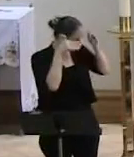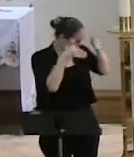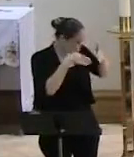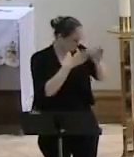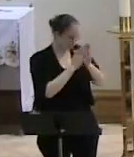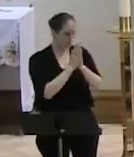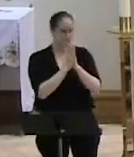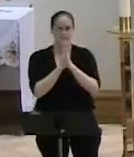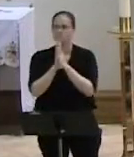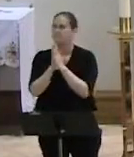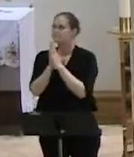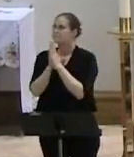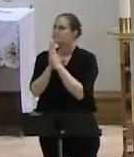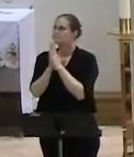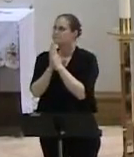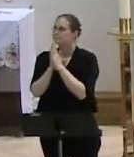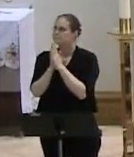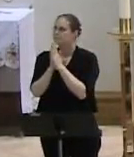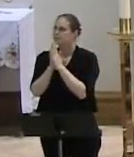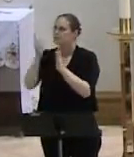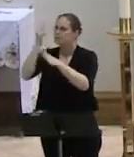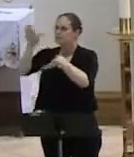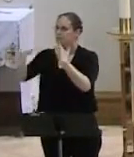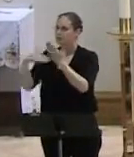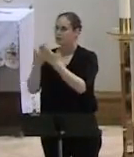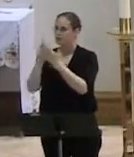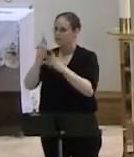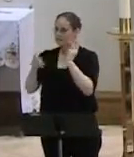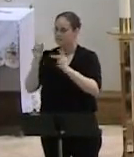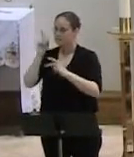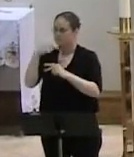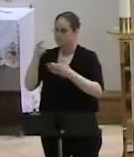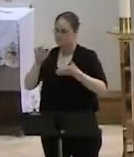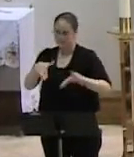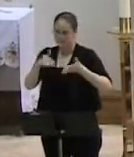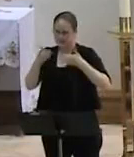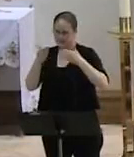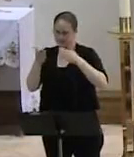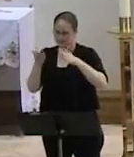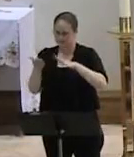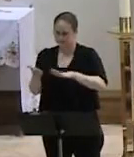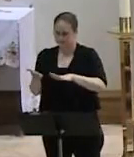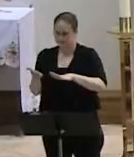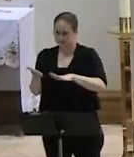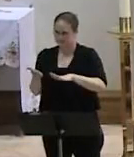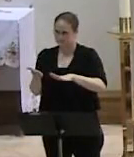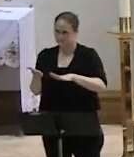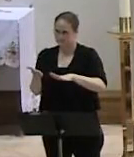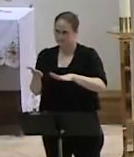our prayers. For all who have died in our parish,